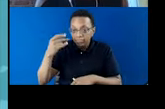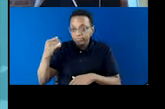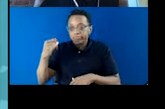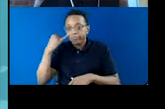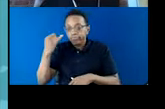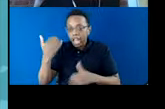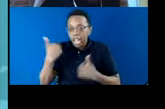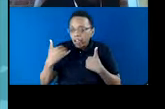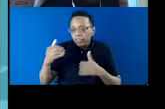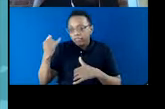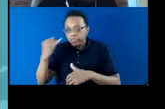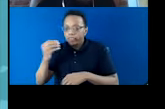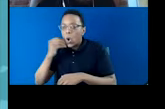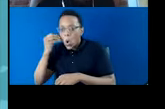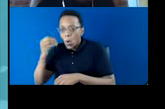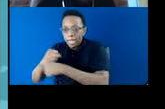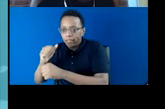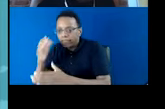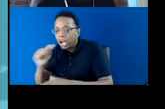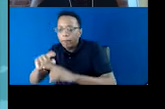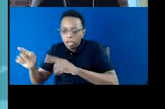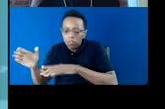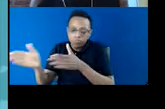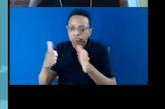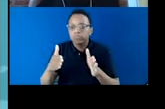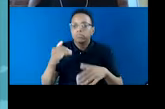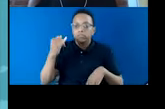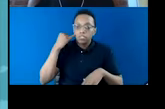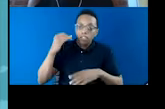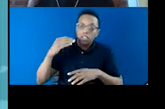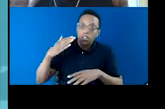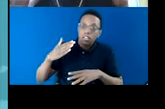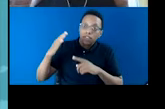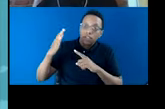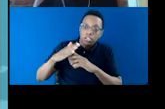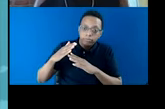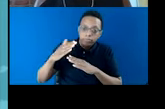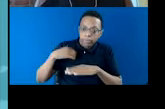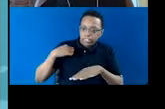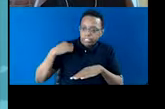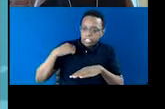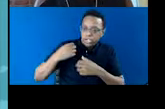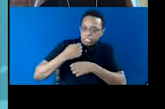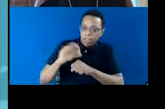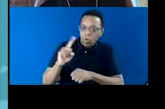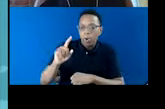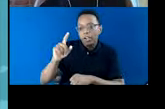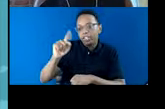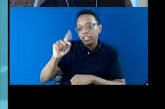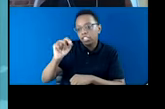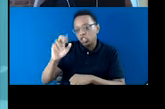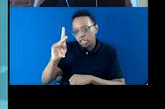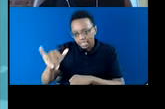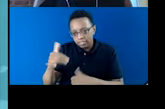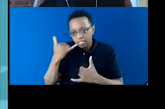that tag, will say made in, I have a top that is made in Turkey, right? And so I'm going to release a poll here